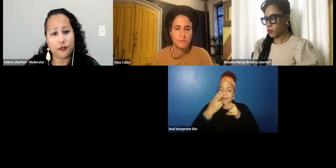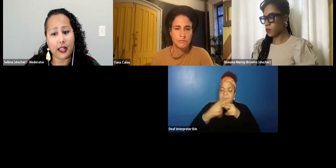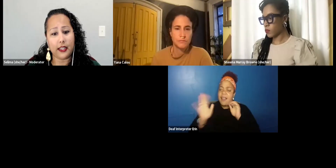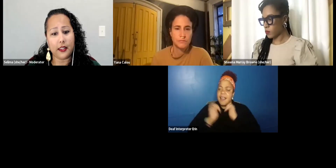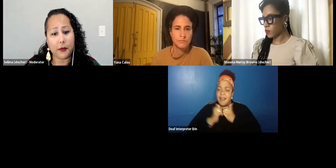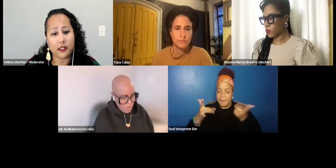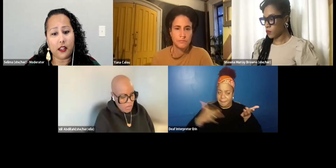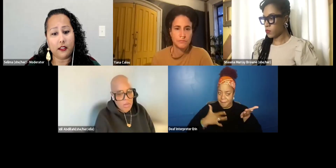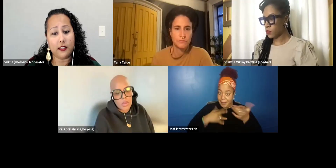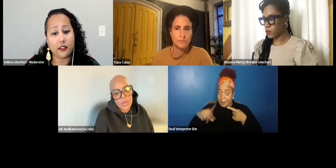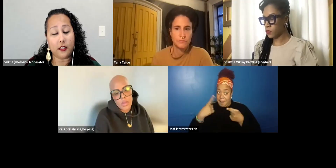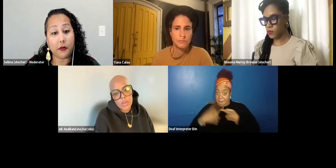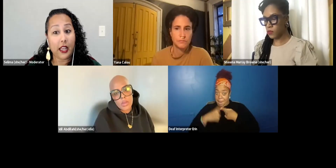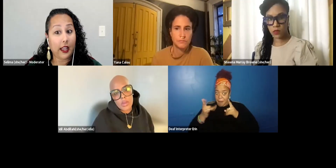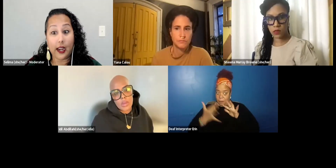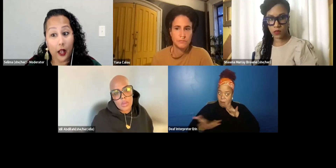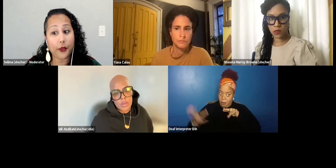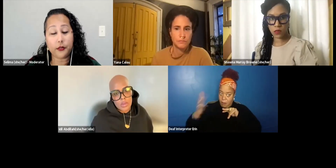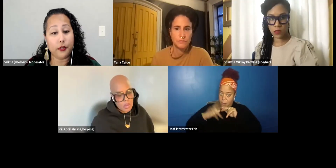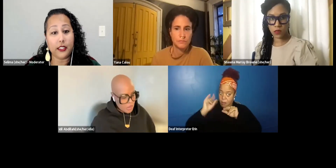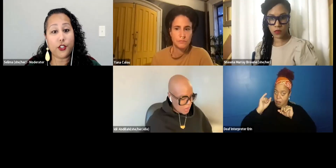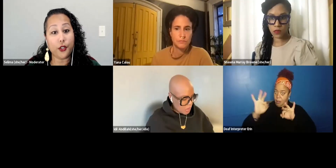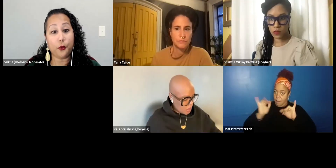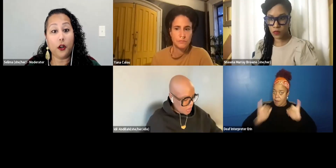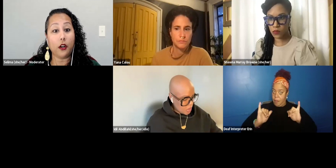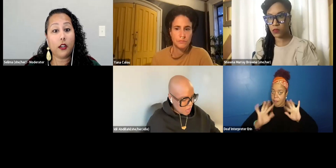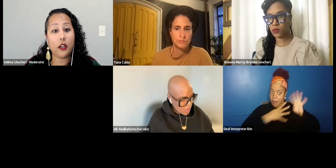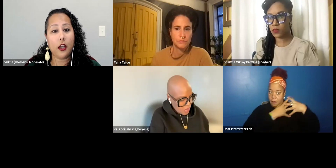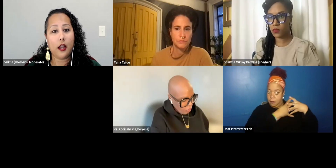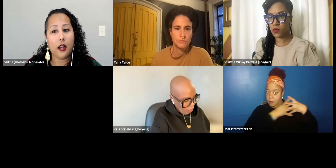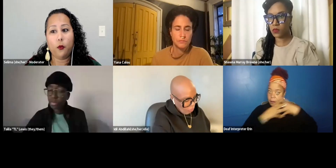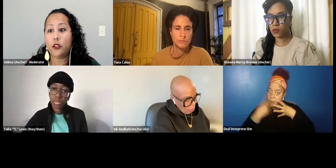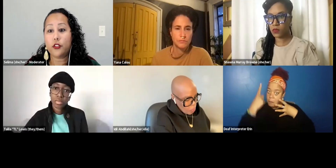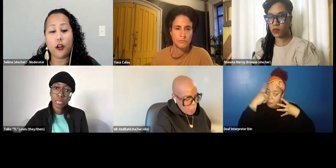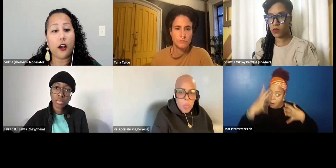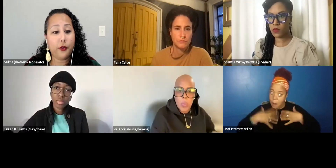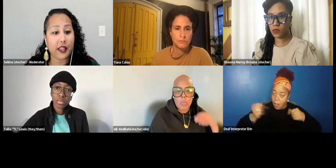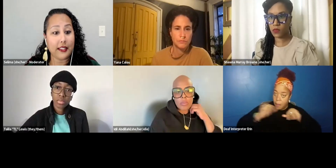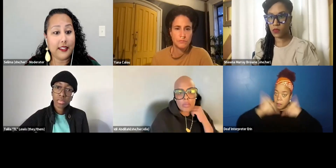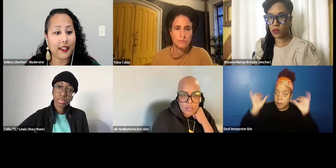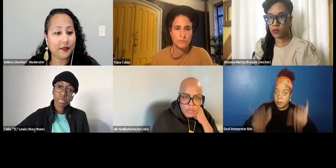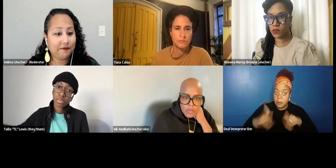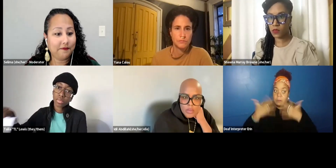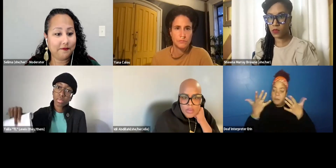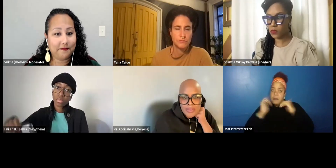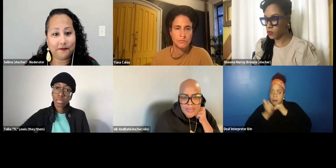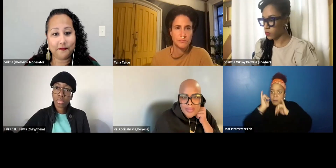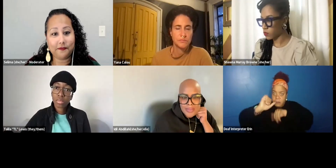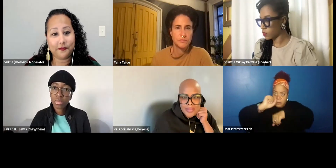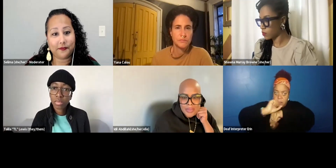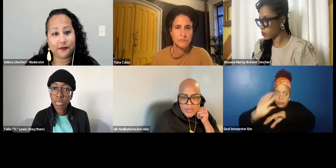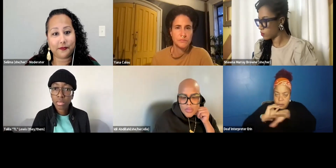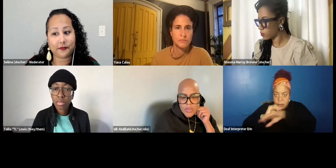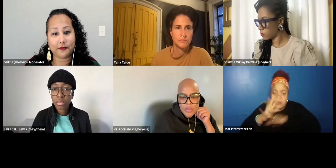and carcerality in the mental health system and how this relates to your work. We'll start off with Azza.